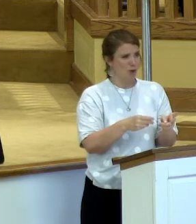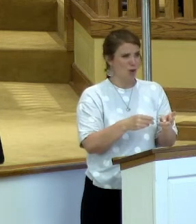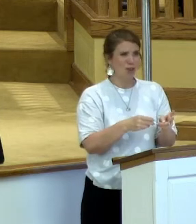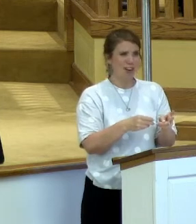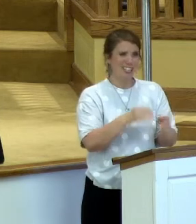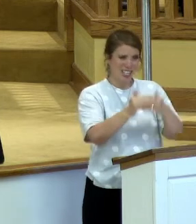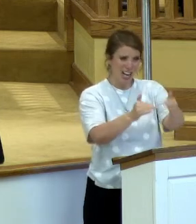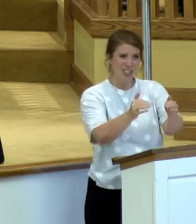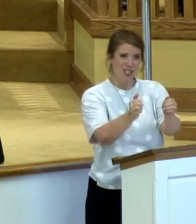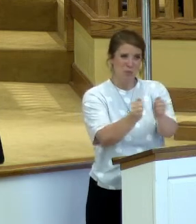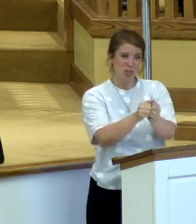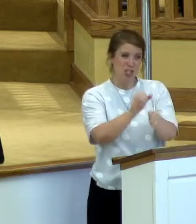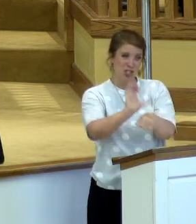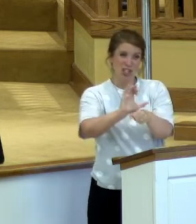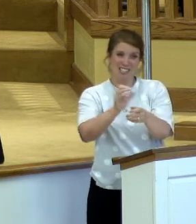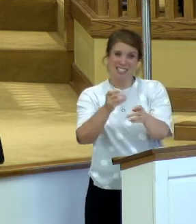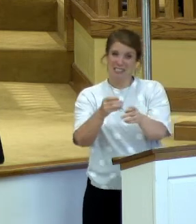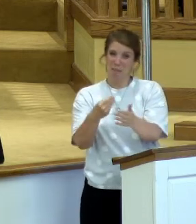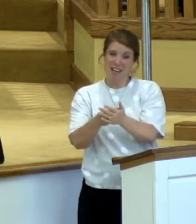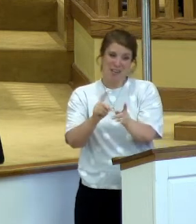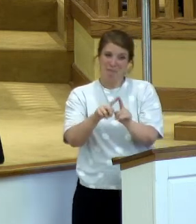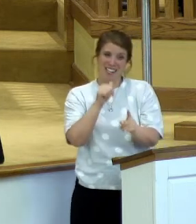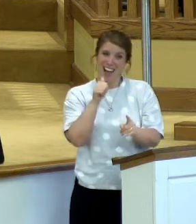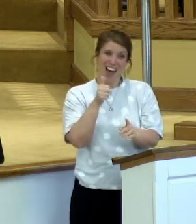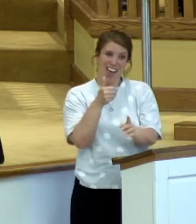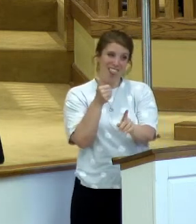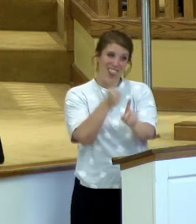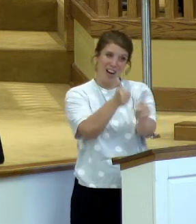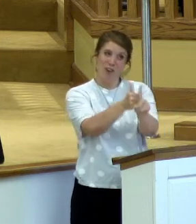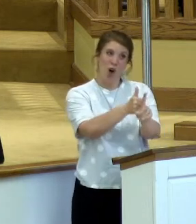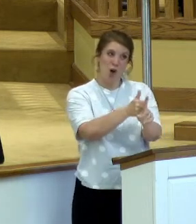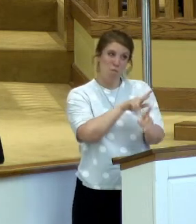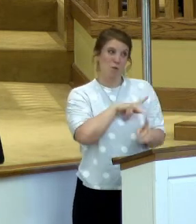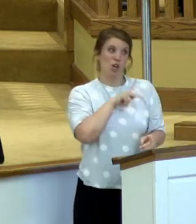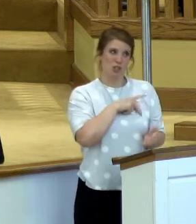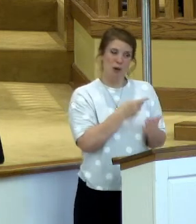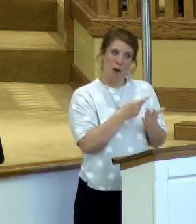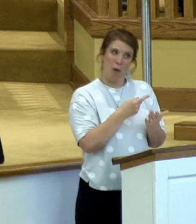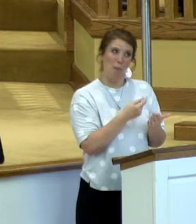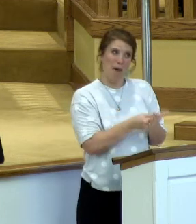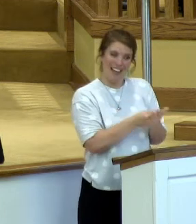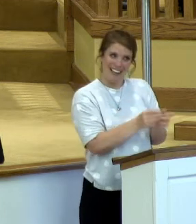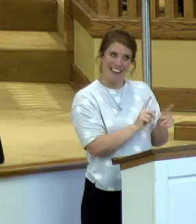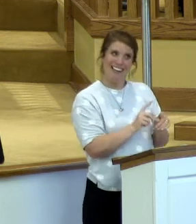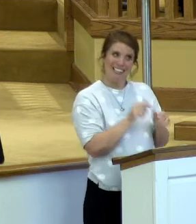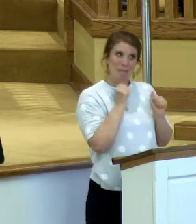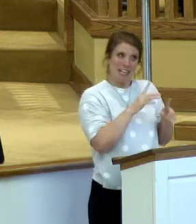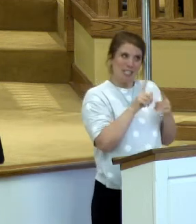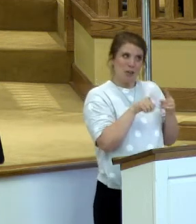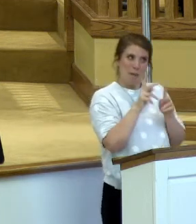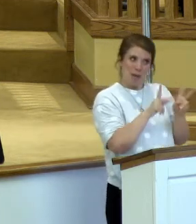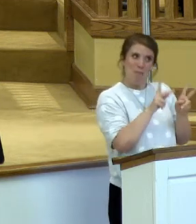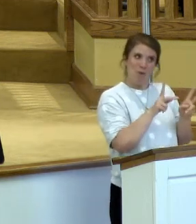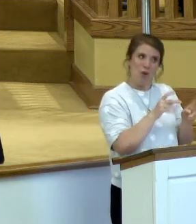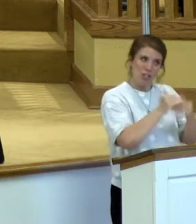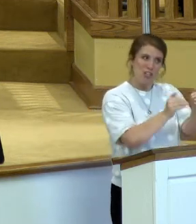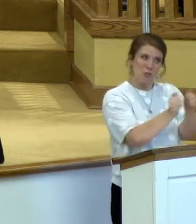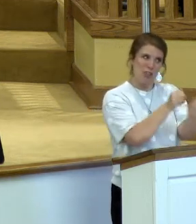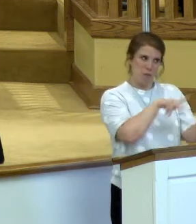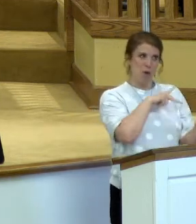but they're not always generous with their own personal money. Somebody say amen right there. It's a blessing when they're generous with their own personal money, and that's how these men are. And I met